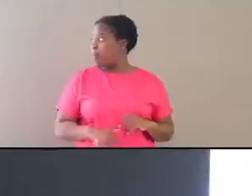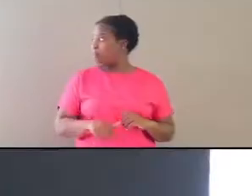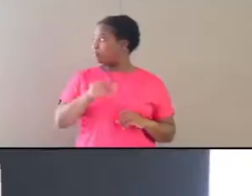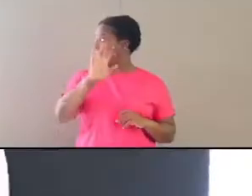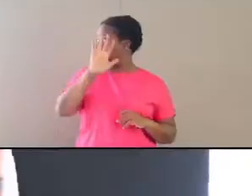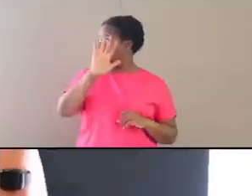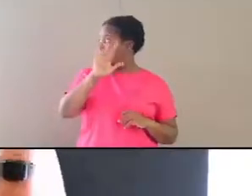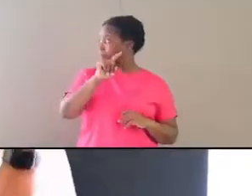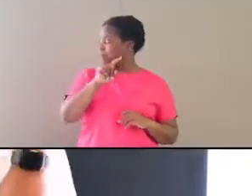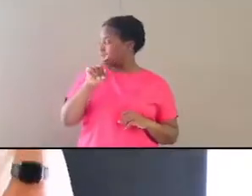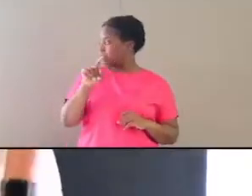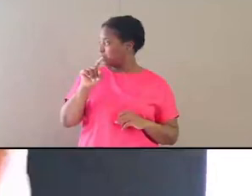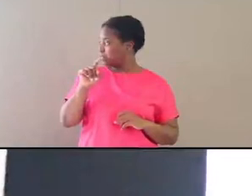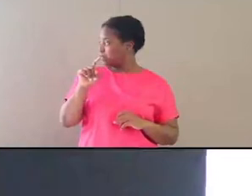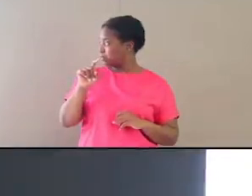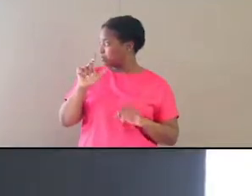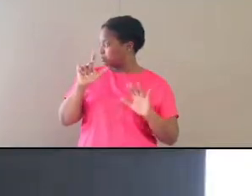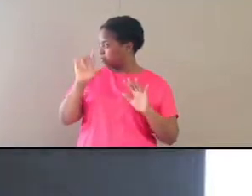Do you want to come back?